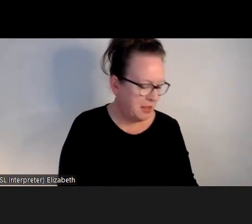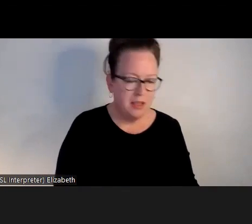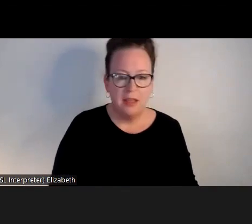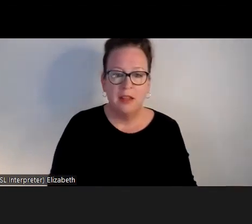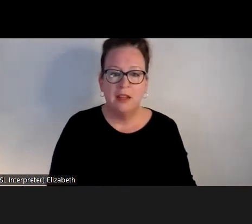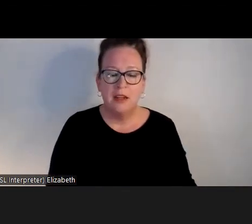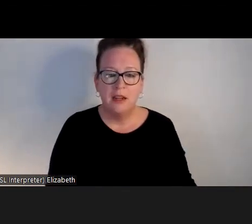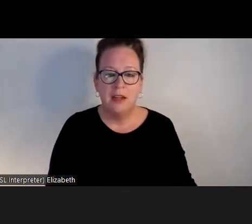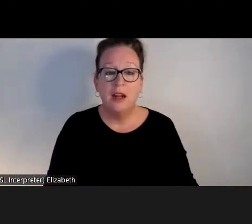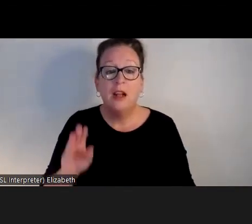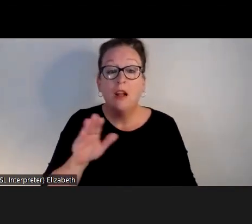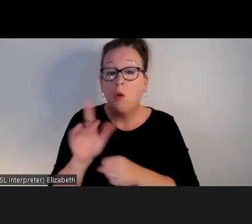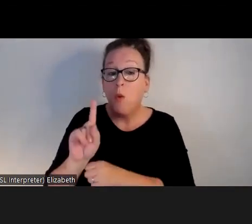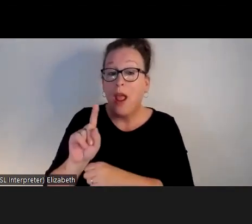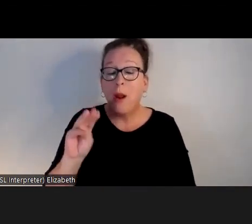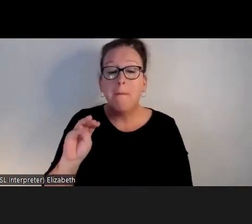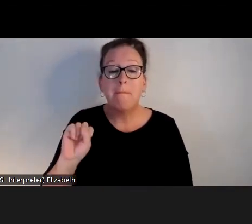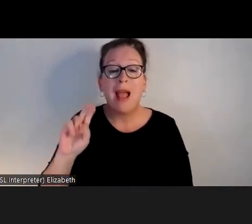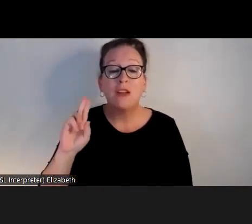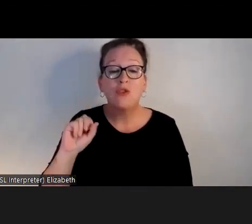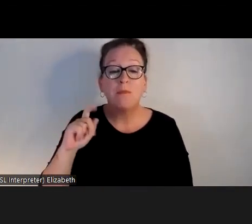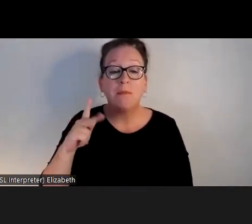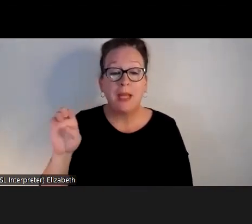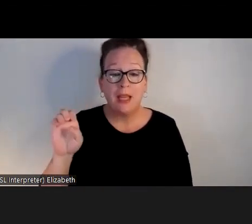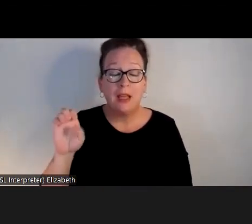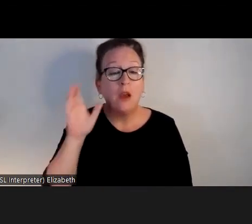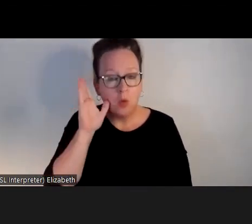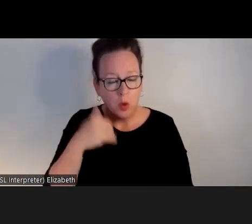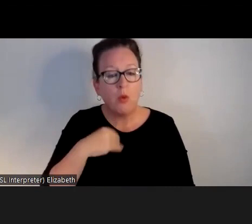And there will be a Zoom